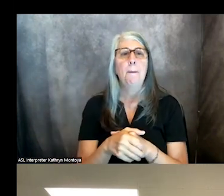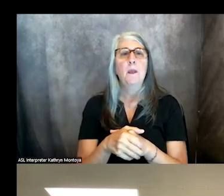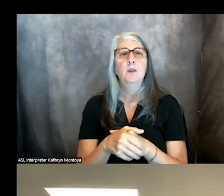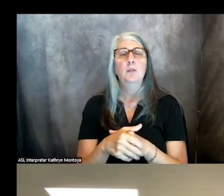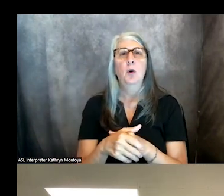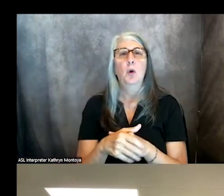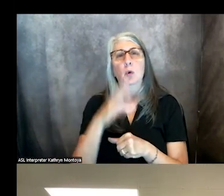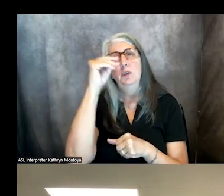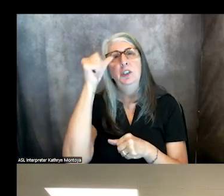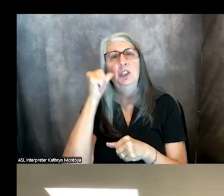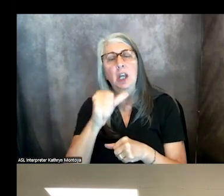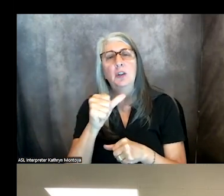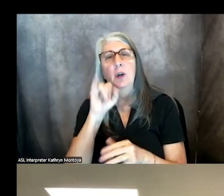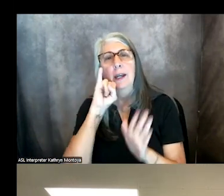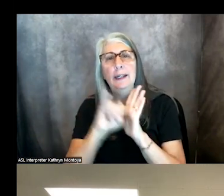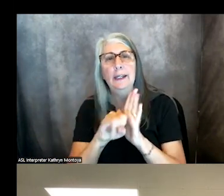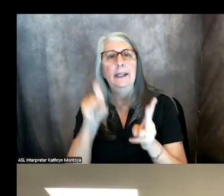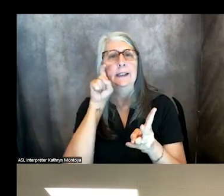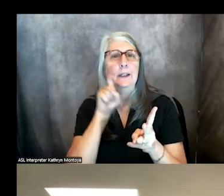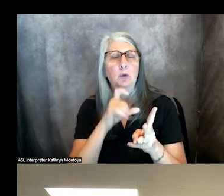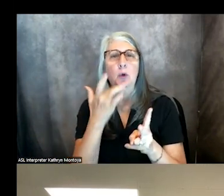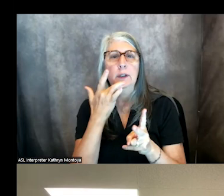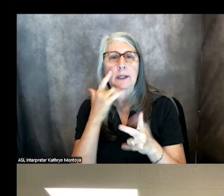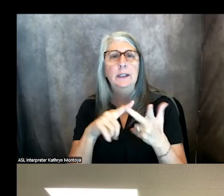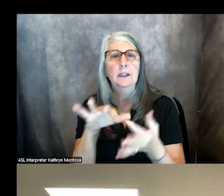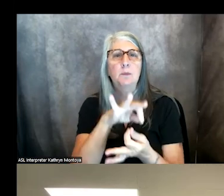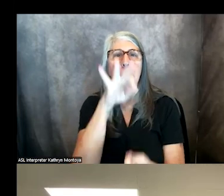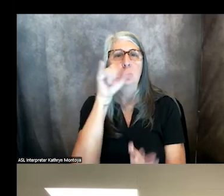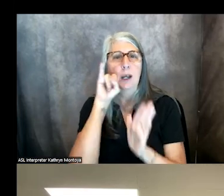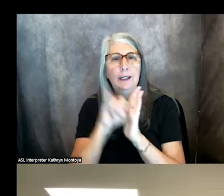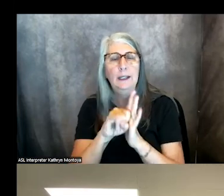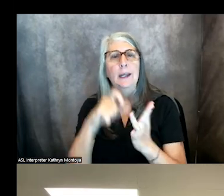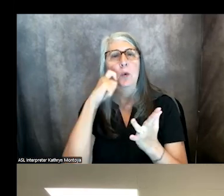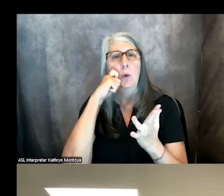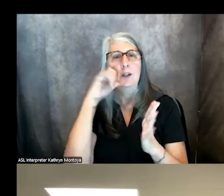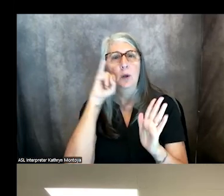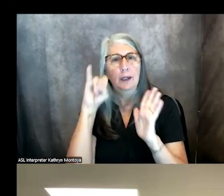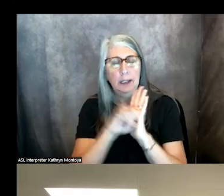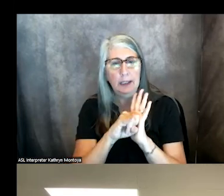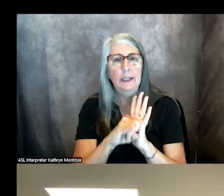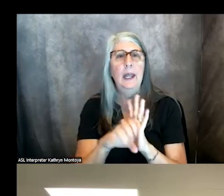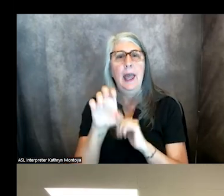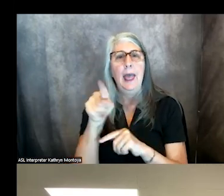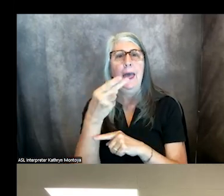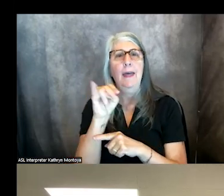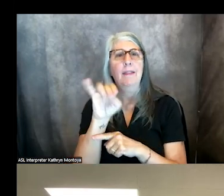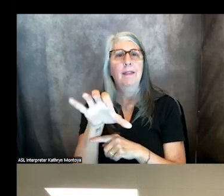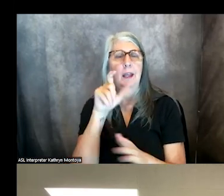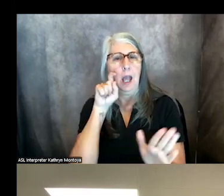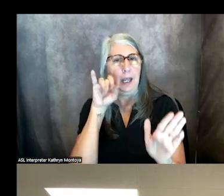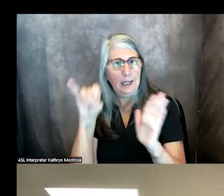identity, sexual orientation, spiritual identity, racial identity, ethnic identity, all of those things. And so I